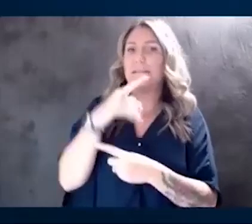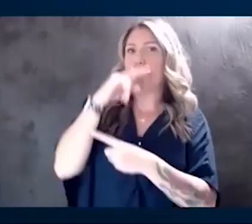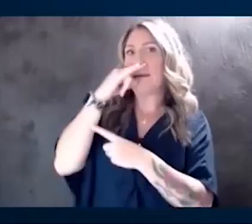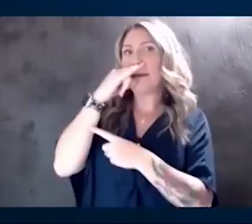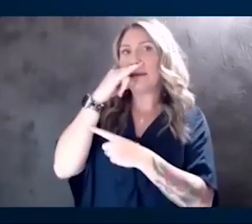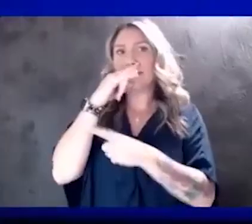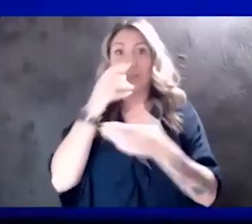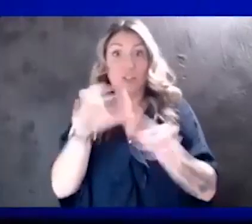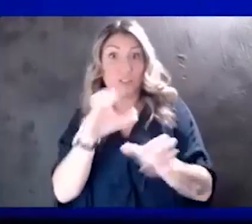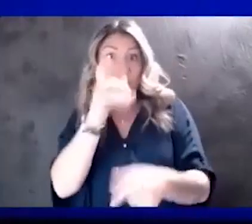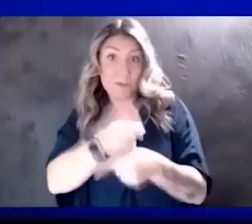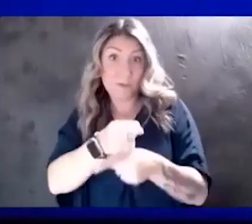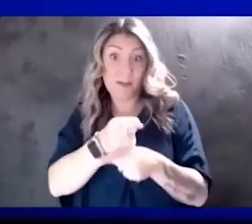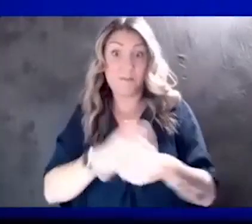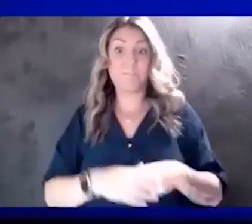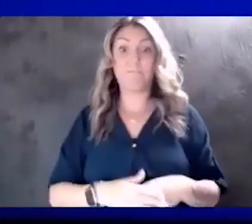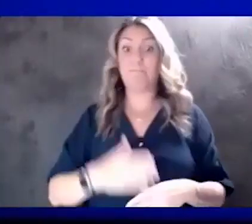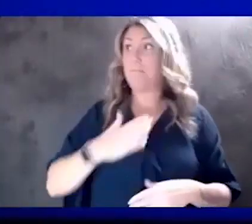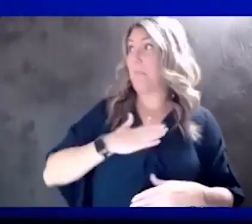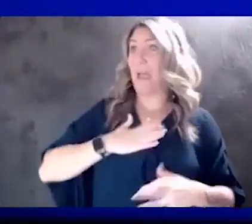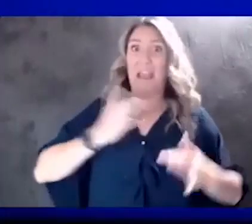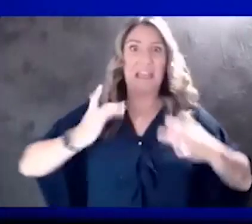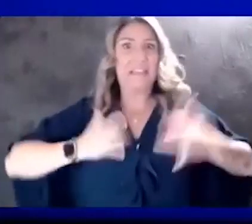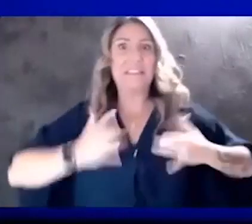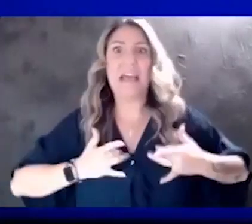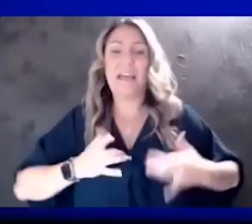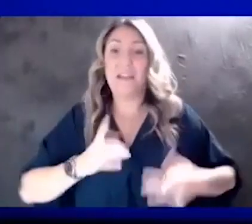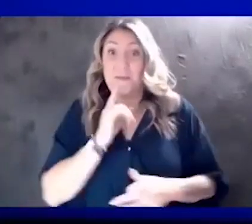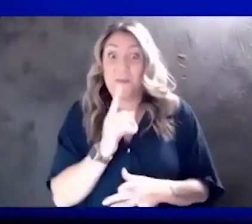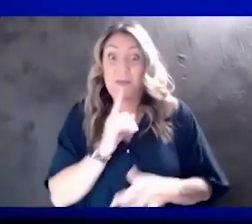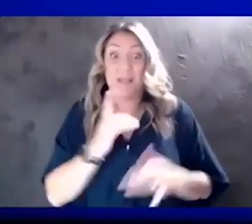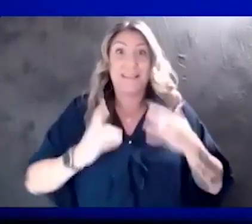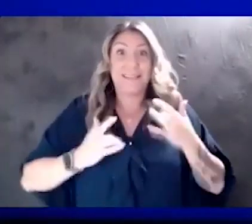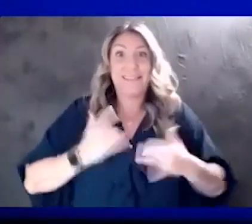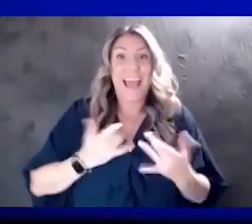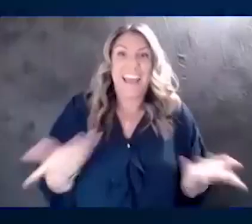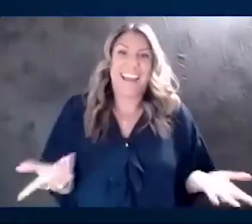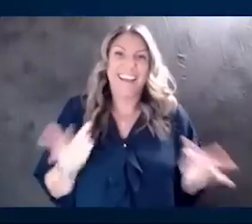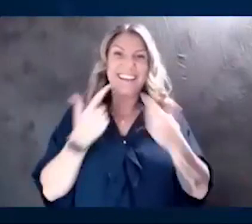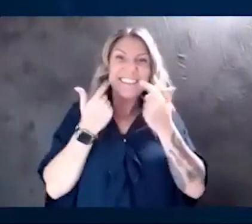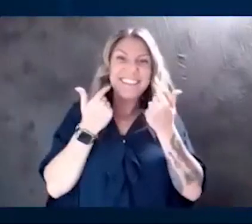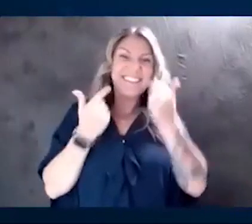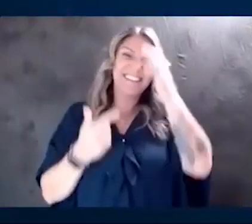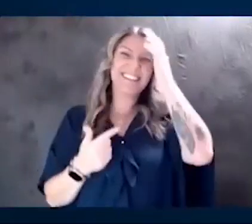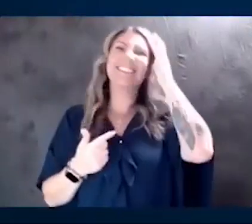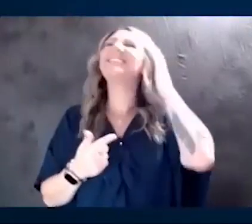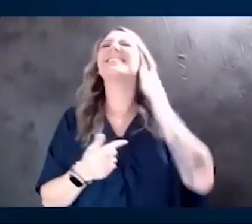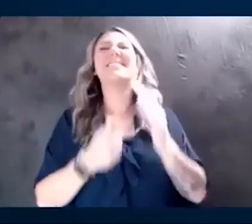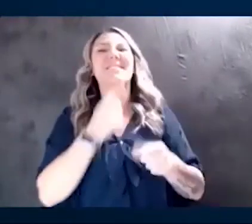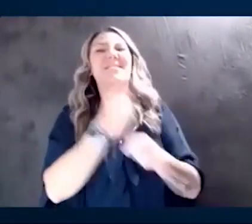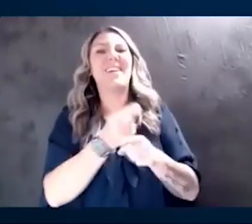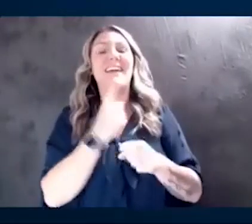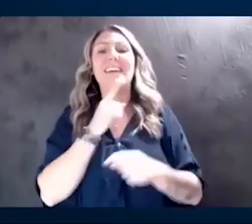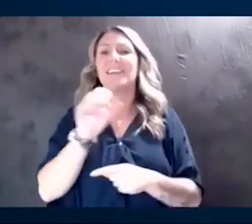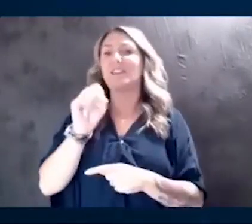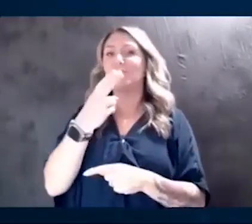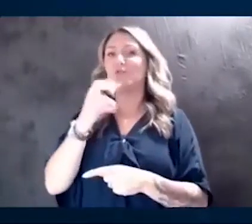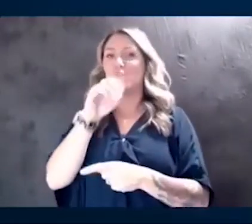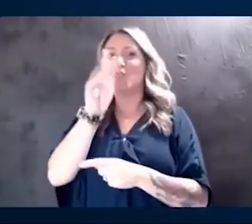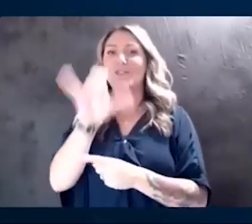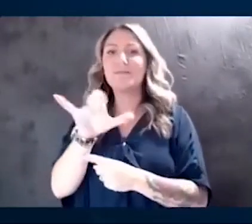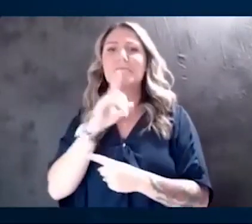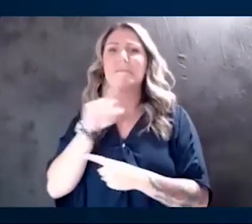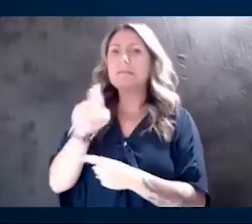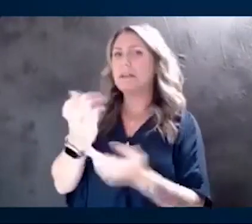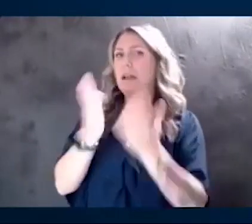right? Mine are excited about it. They really get excited about it. Yeah, right? Shelby, I have to ask you, though, for the